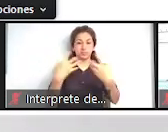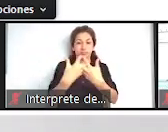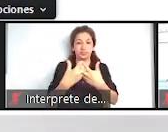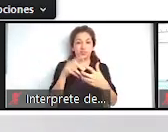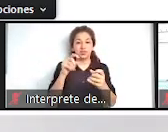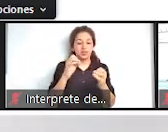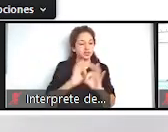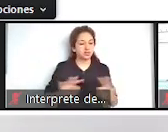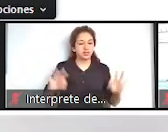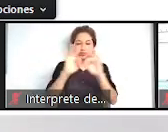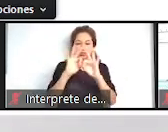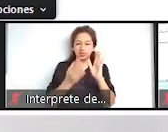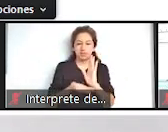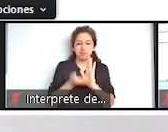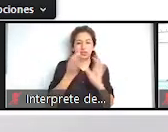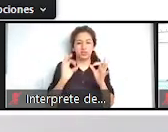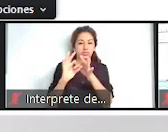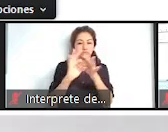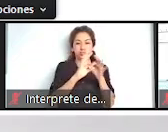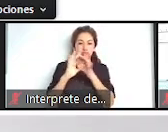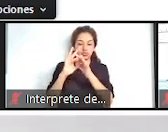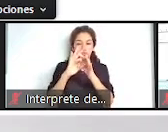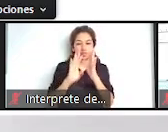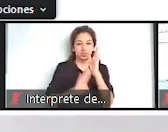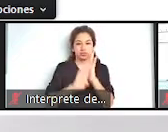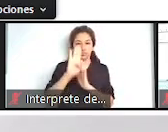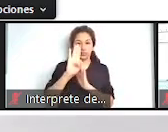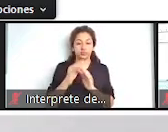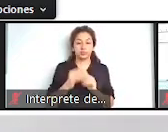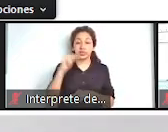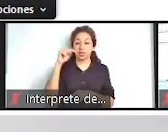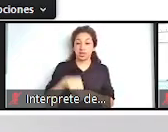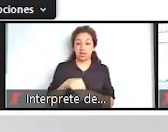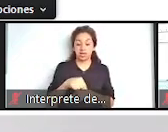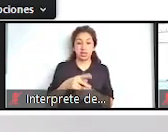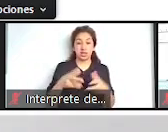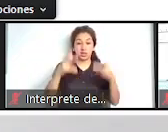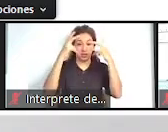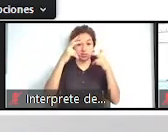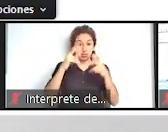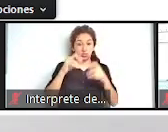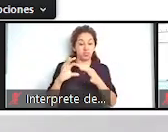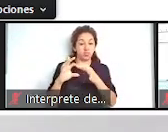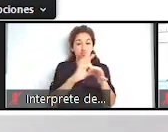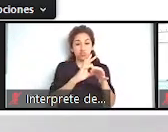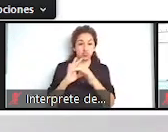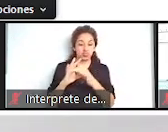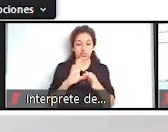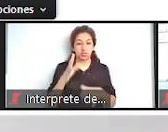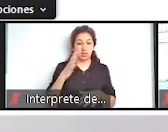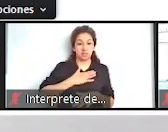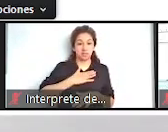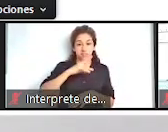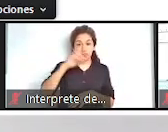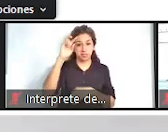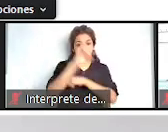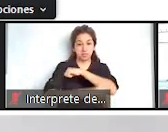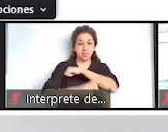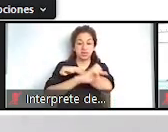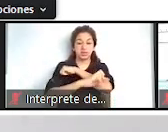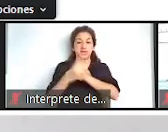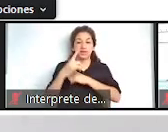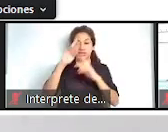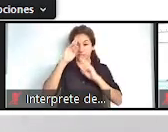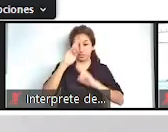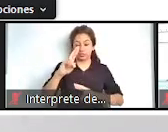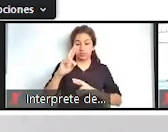it's the only way to create a more unified society that is more prosperous in the united kingdom in my country we consider respect